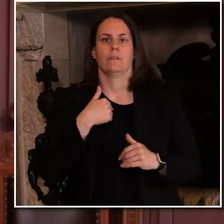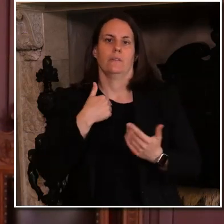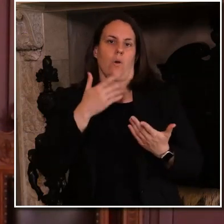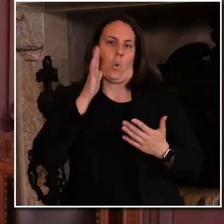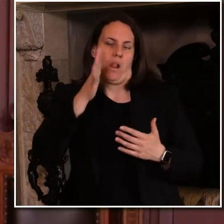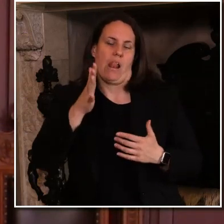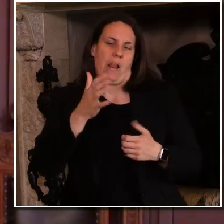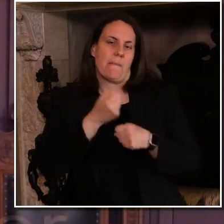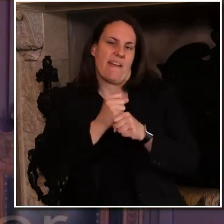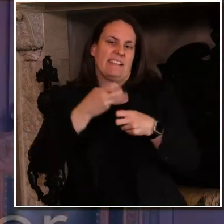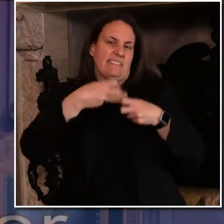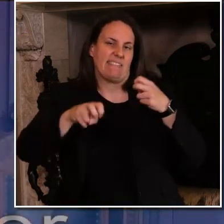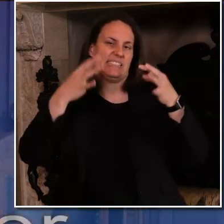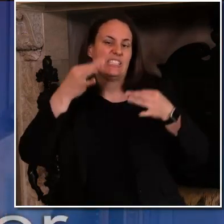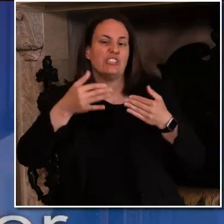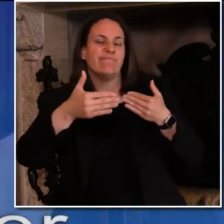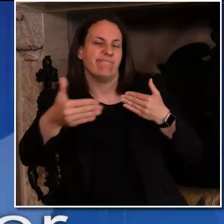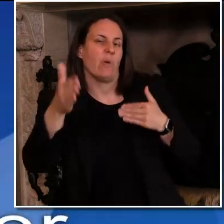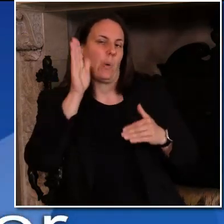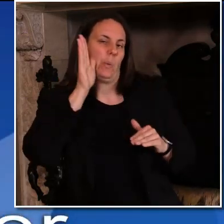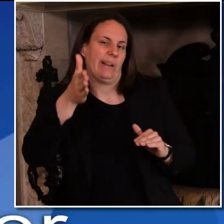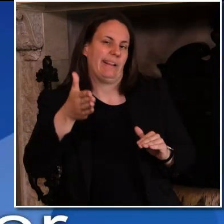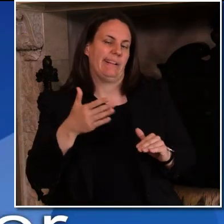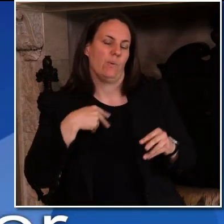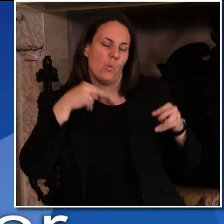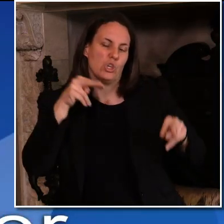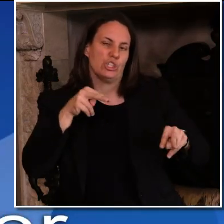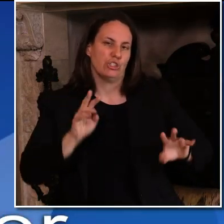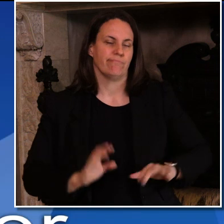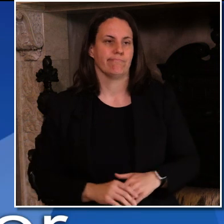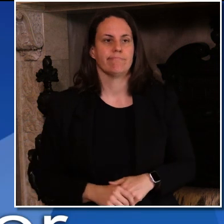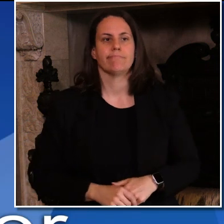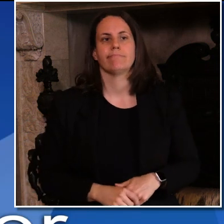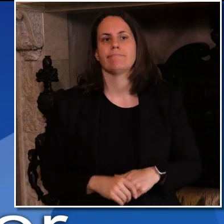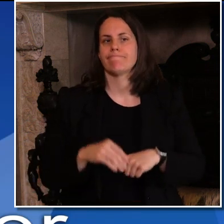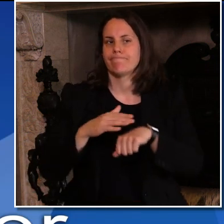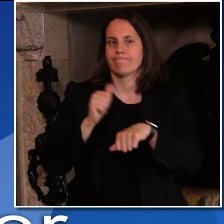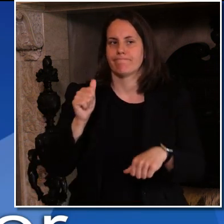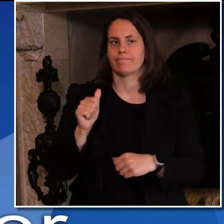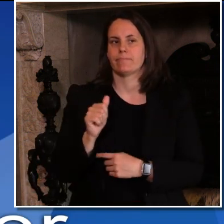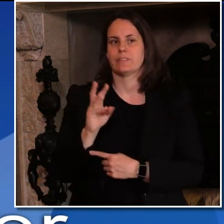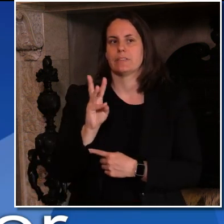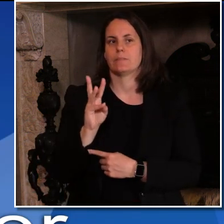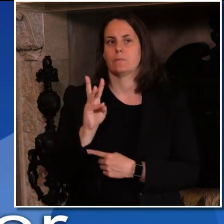you, Patrick. Now to Ben Meyer from WXPR Radio in Rhinelander. Ben?